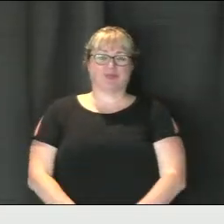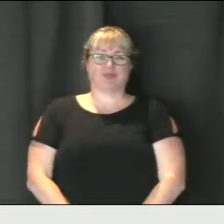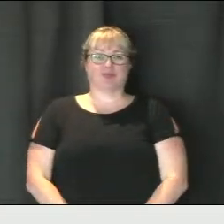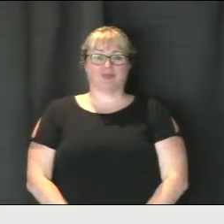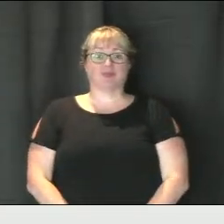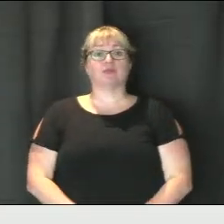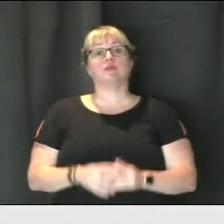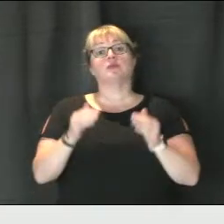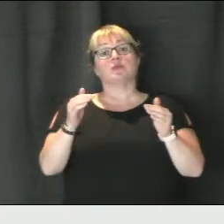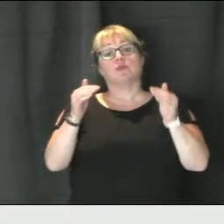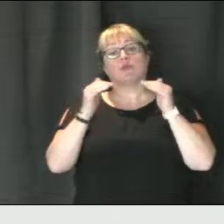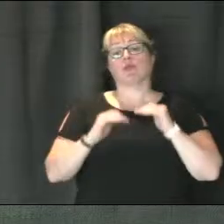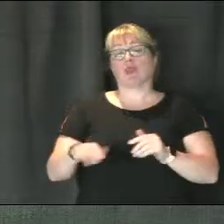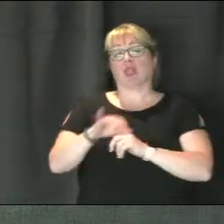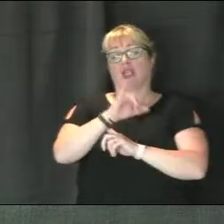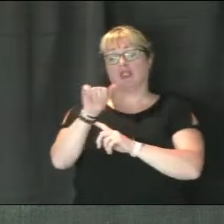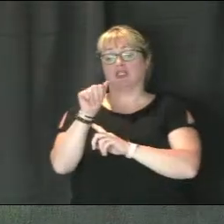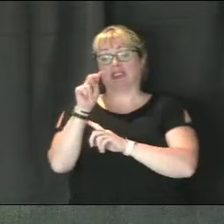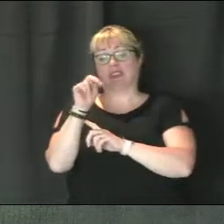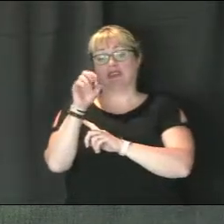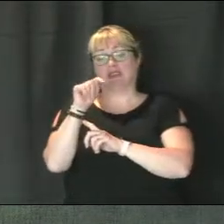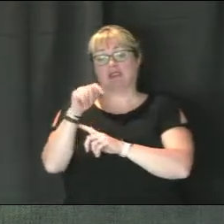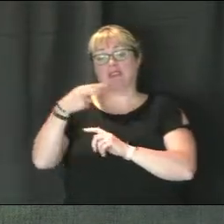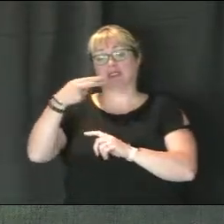And next we have Janet Hounsell.